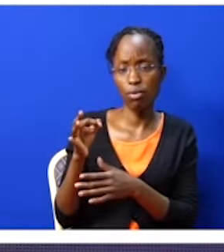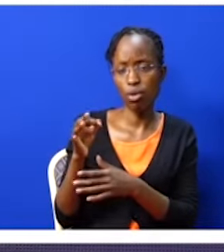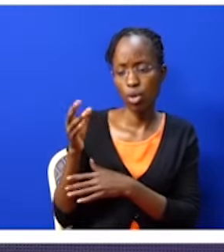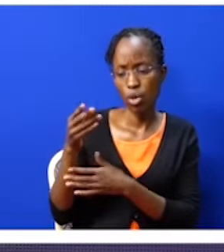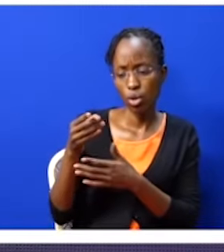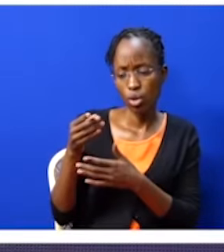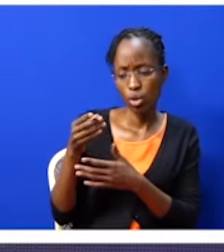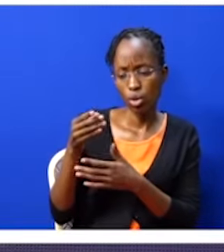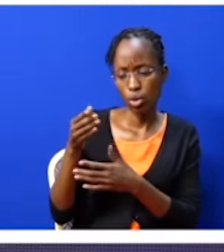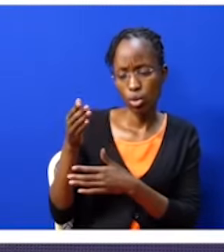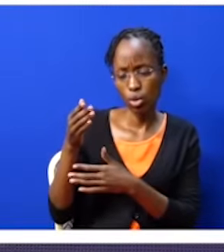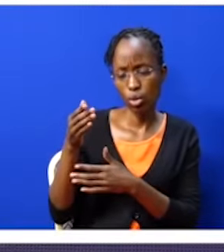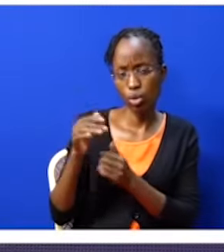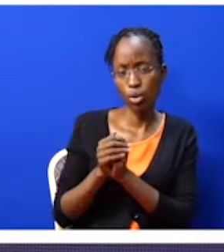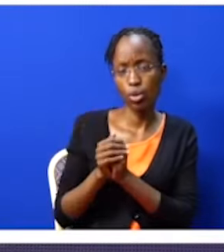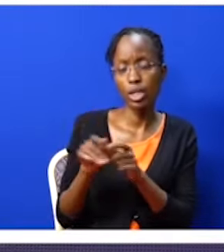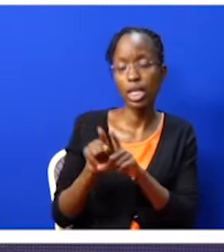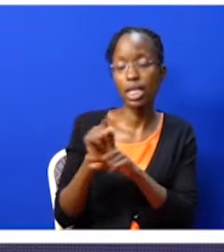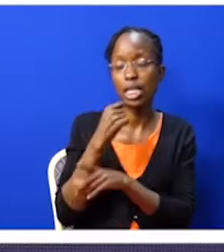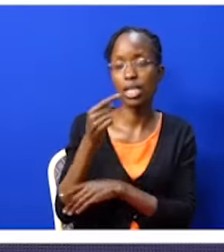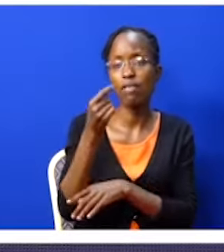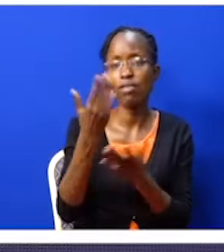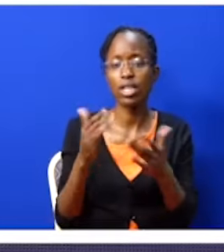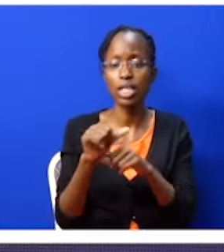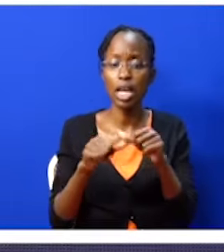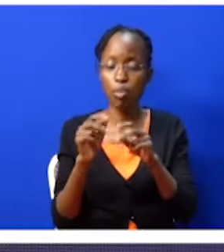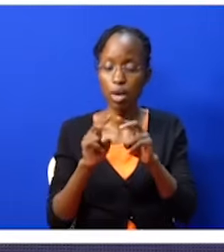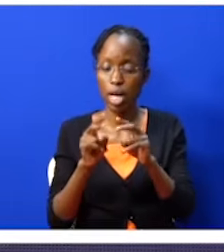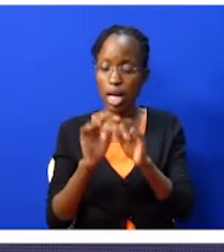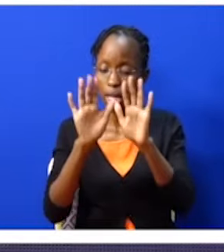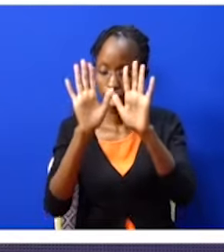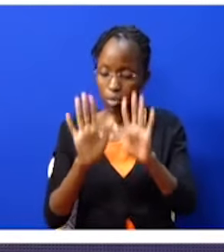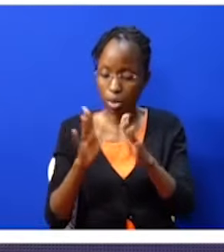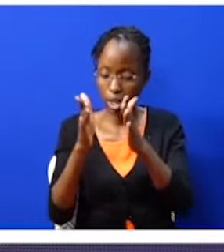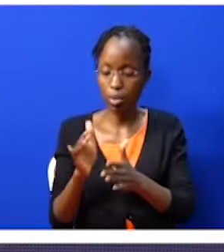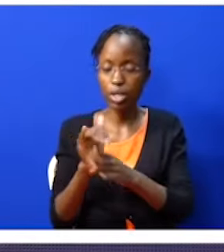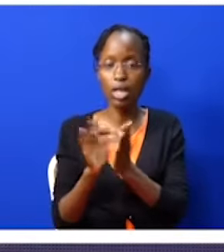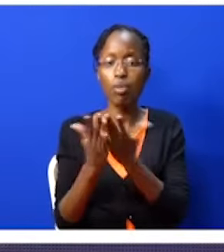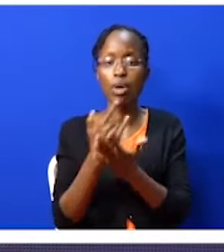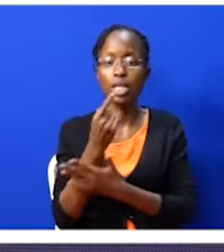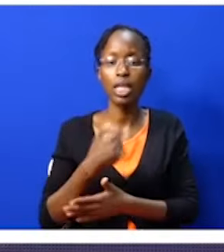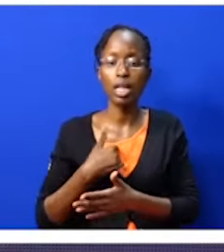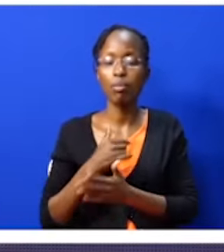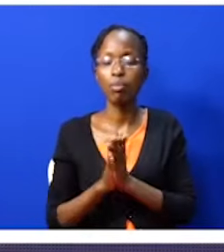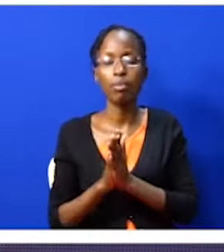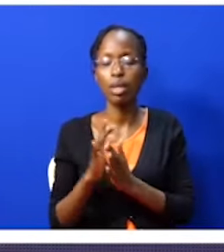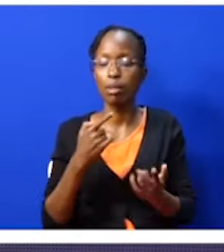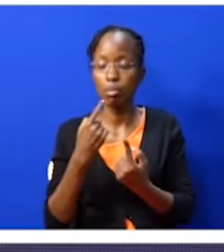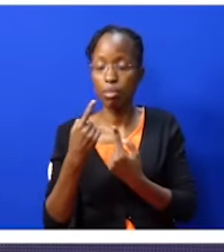able to join in this game. I'll share a few things about this very important person in the Bible, and you can tell me who he